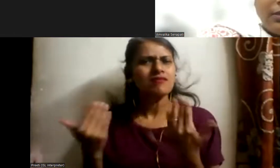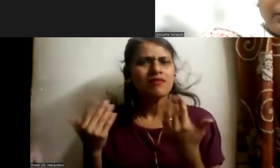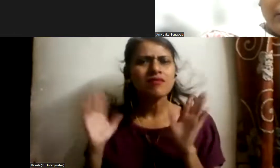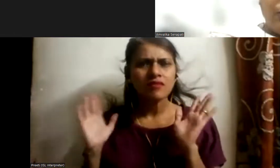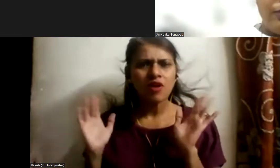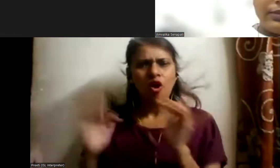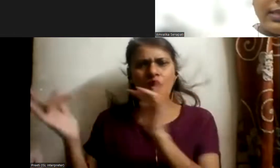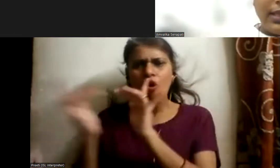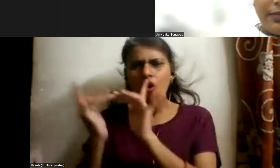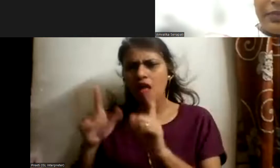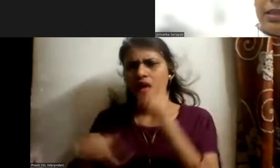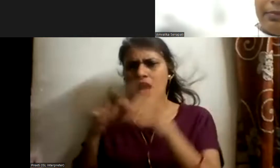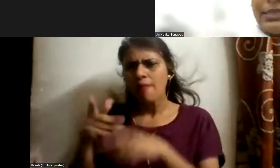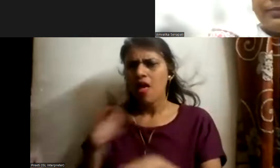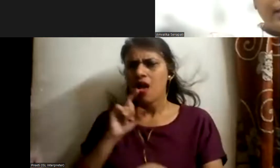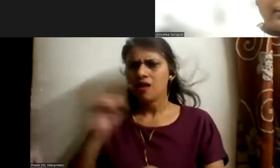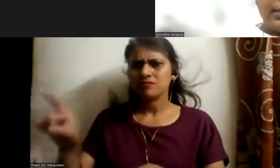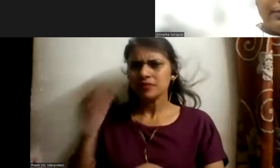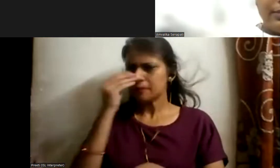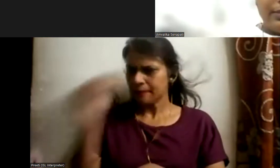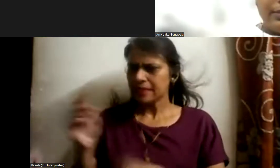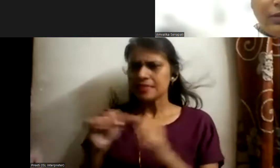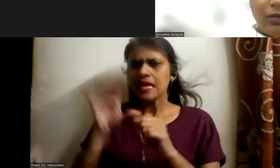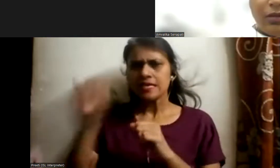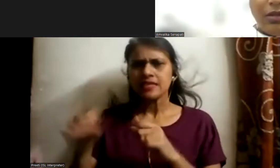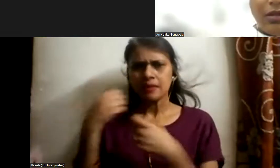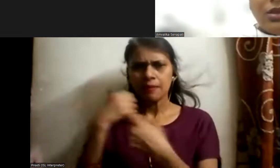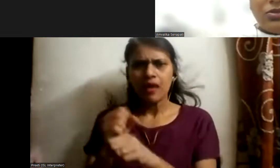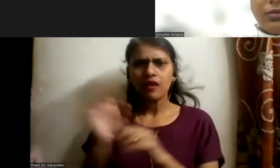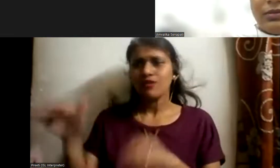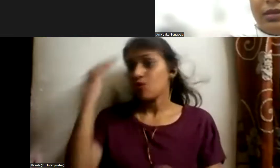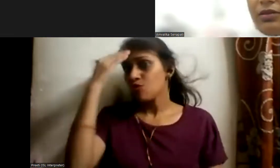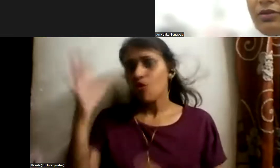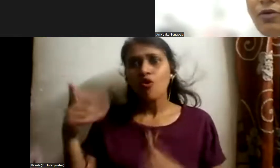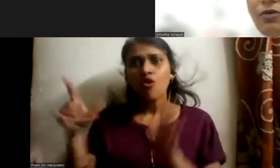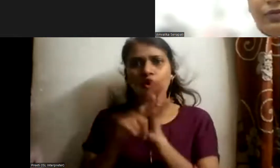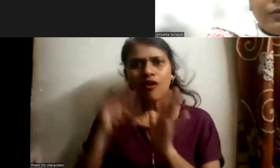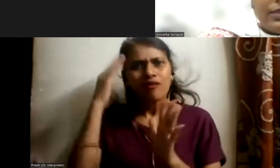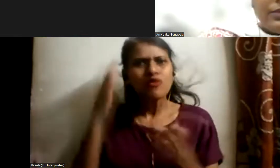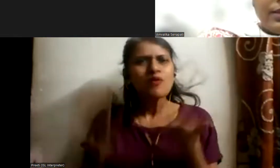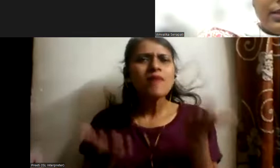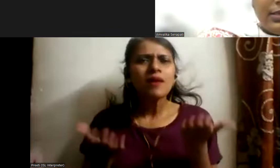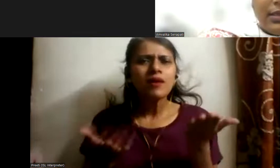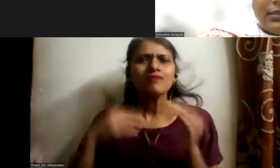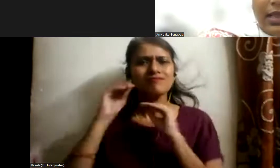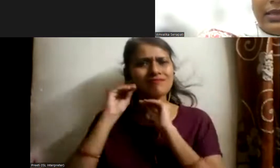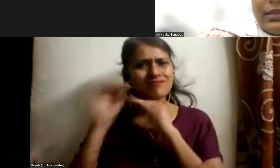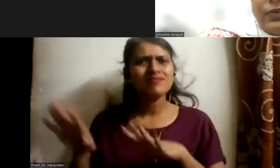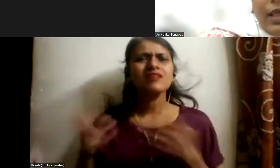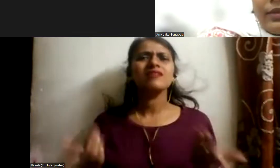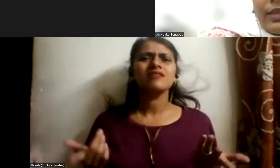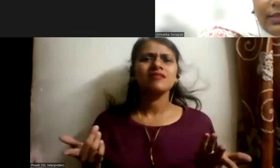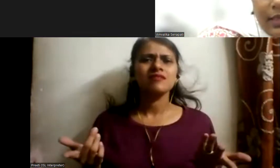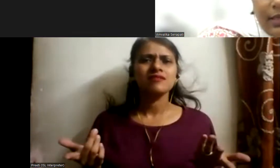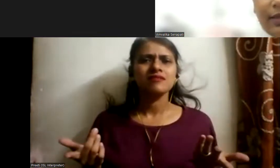contractor, the builder, whoever, saying that please make it accessible. Maybe they don't know about the law. So the more we create awareness,